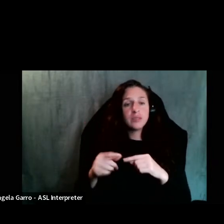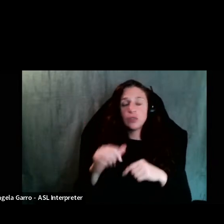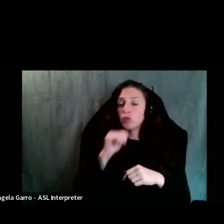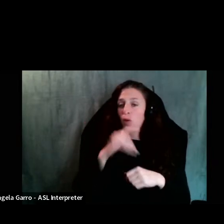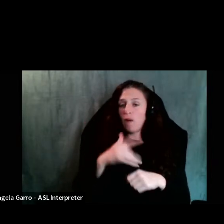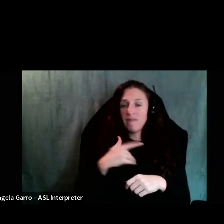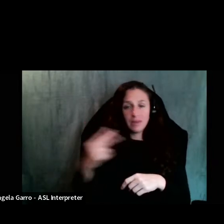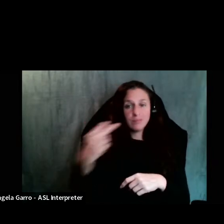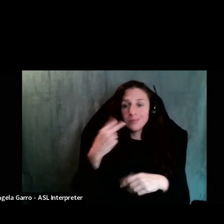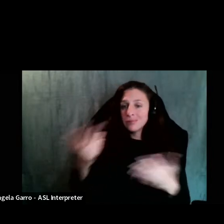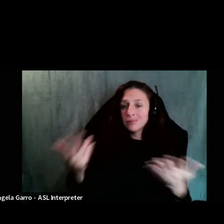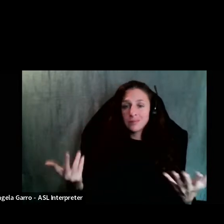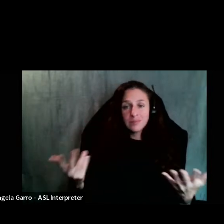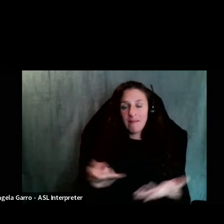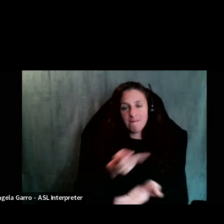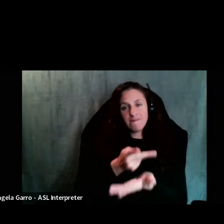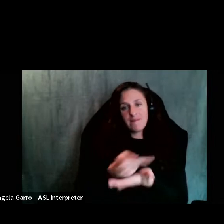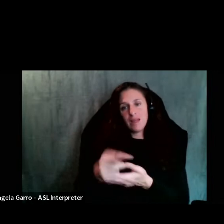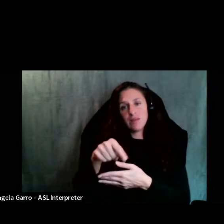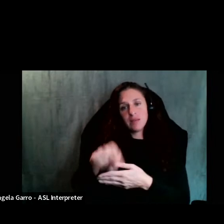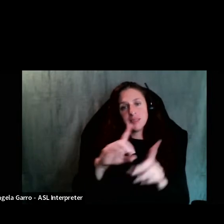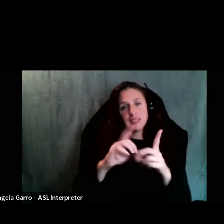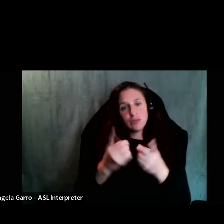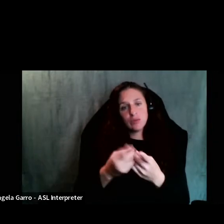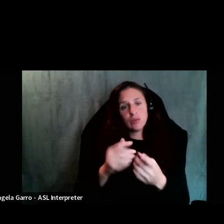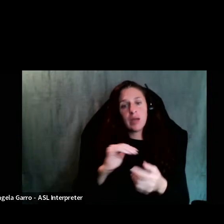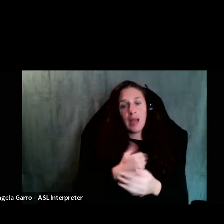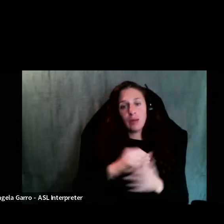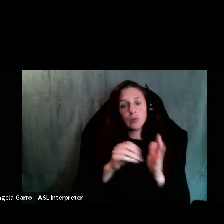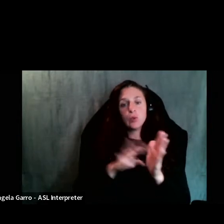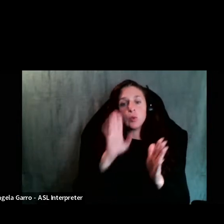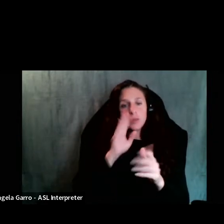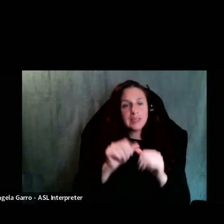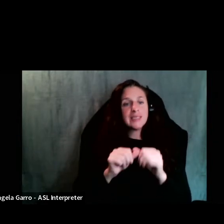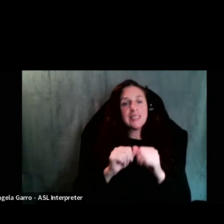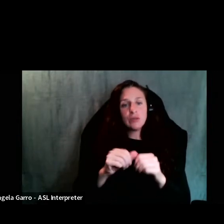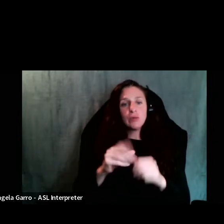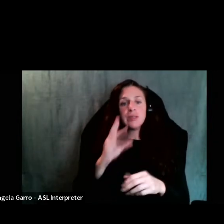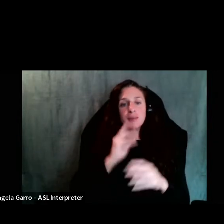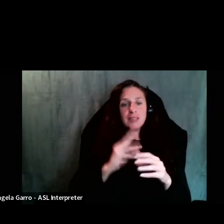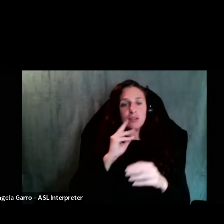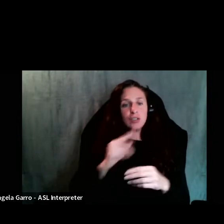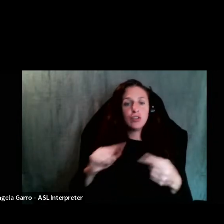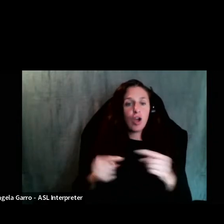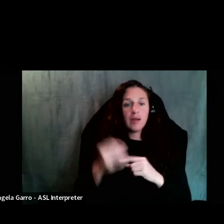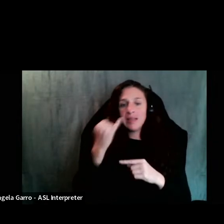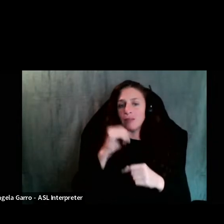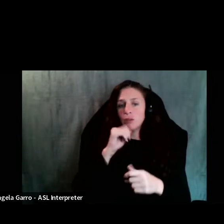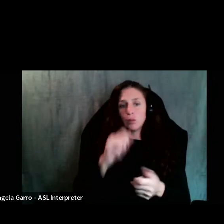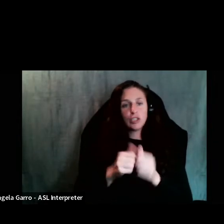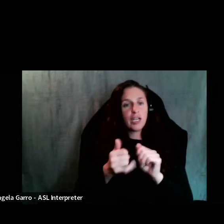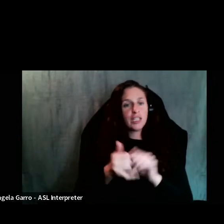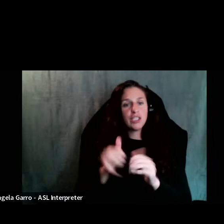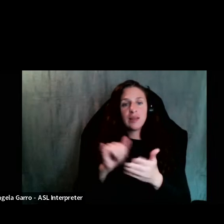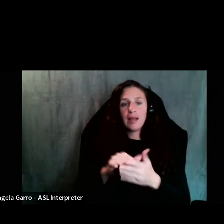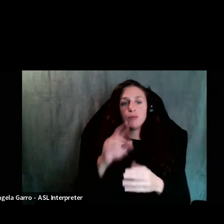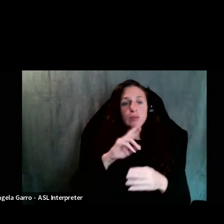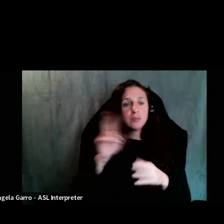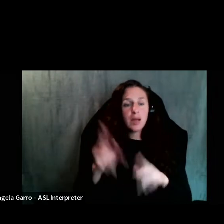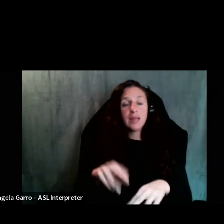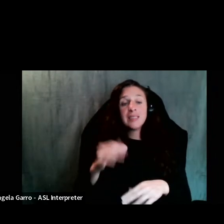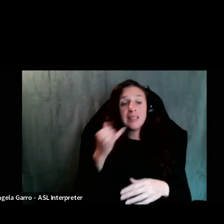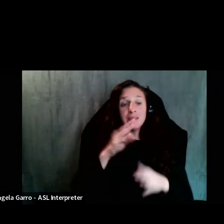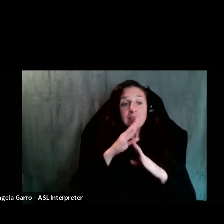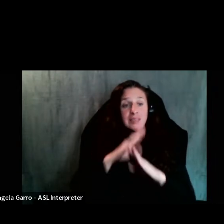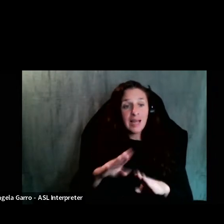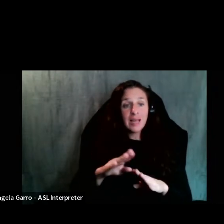seen. That is a failure by this district. Our students will continue to experience harm if we do not change this response. To be silent is to perpetuate the